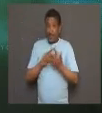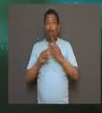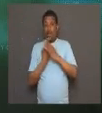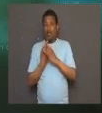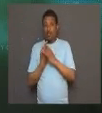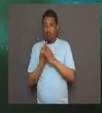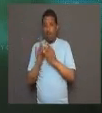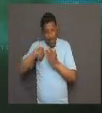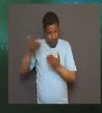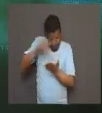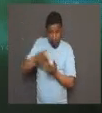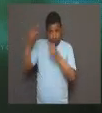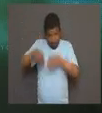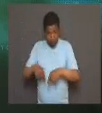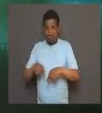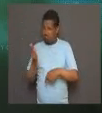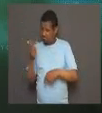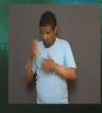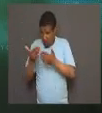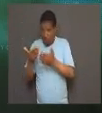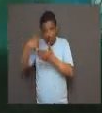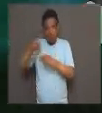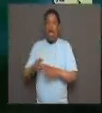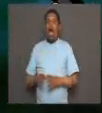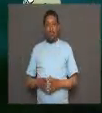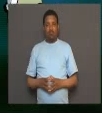I will see you again very soon.